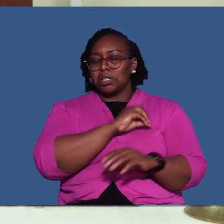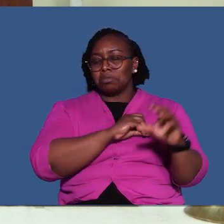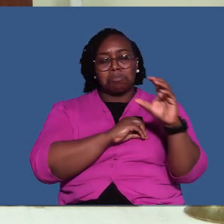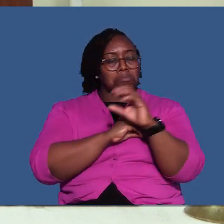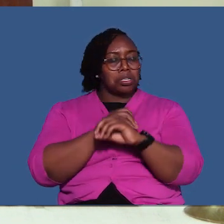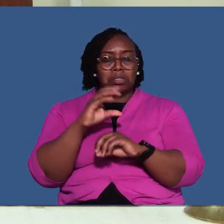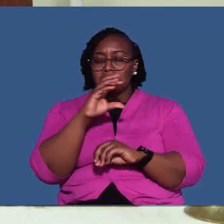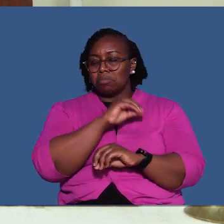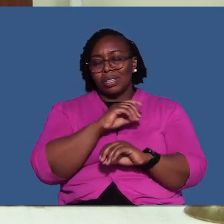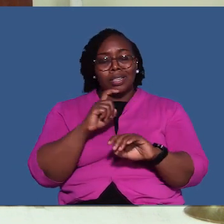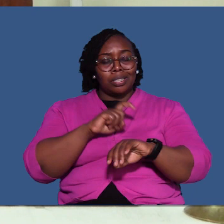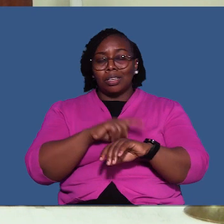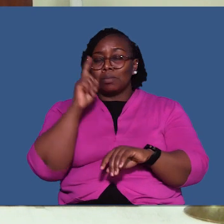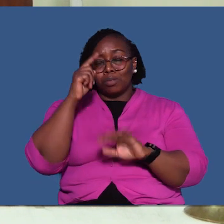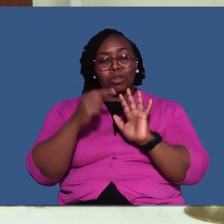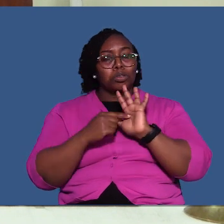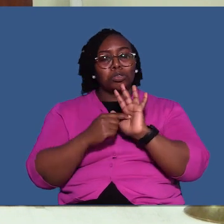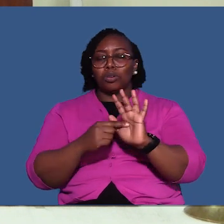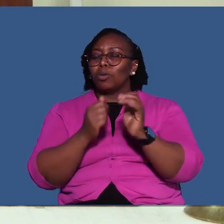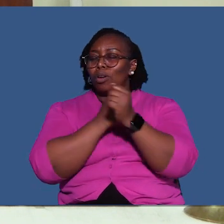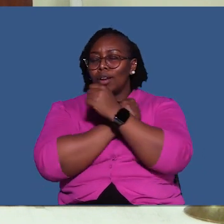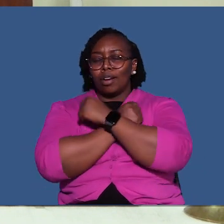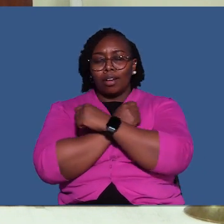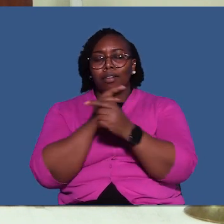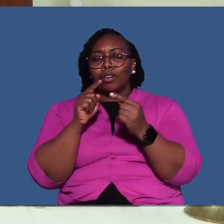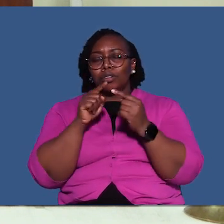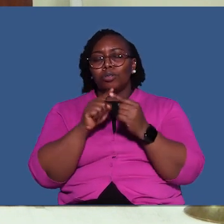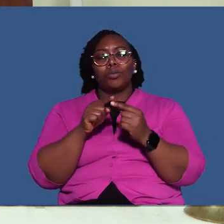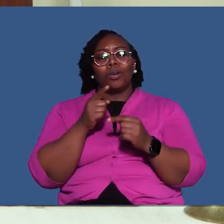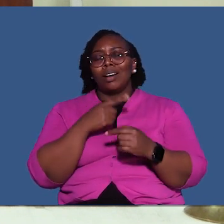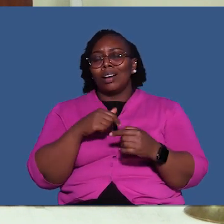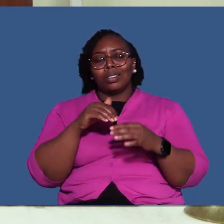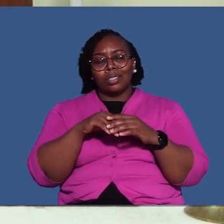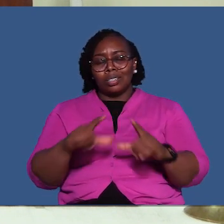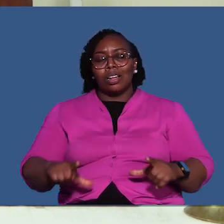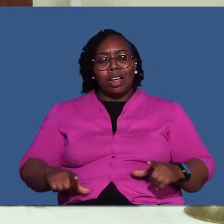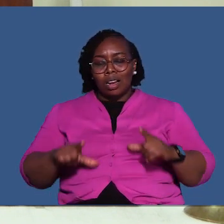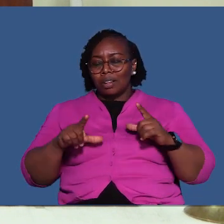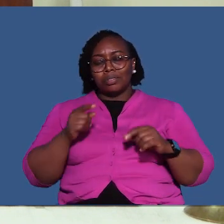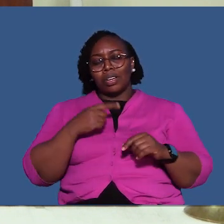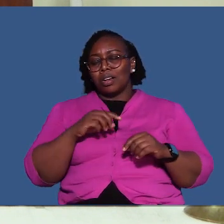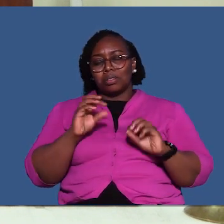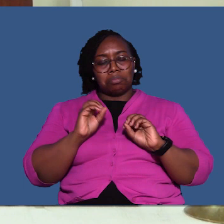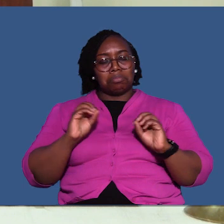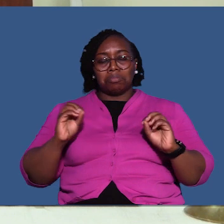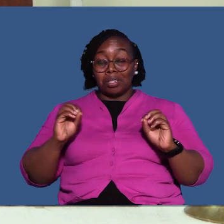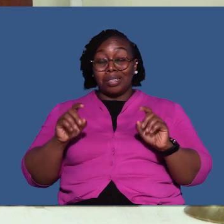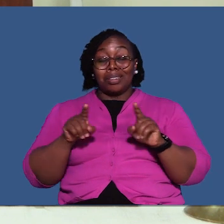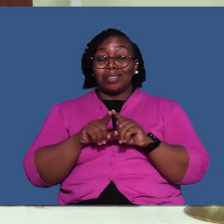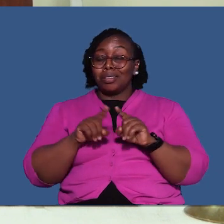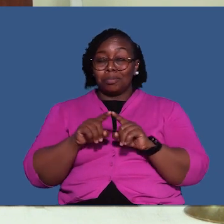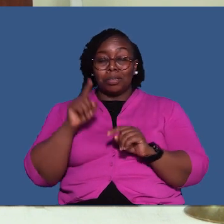on your demonstration of love in our lives. Just like you did for